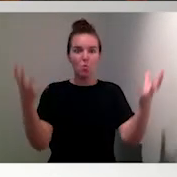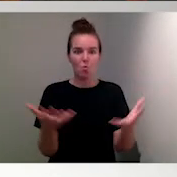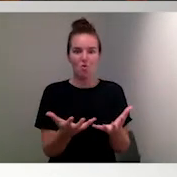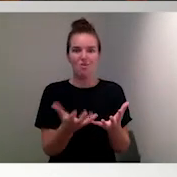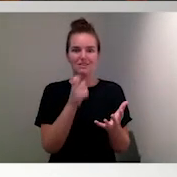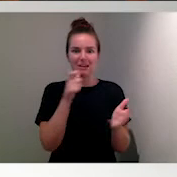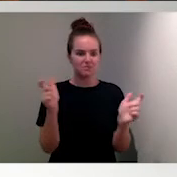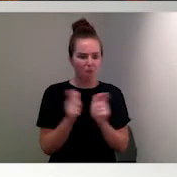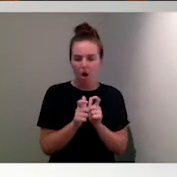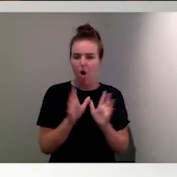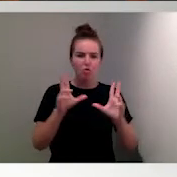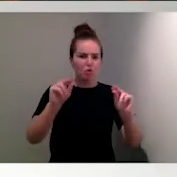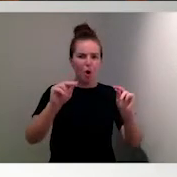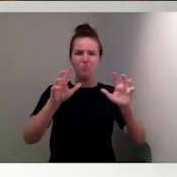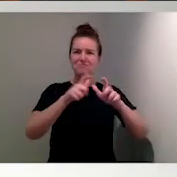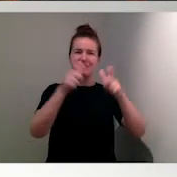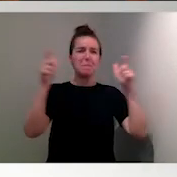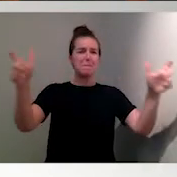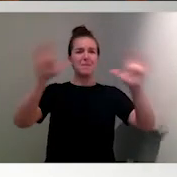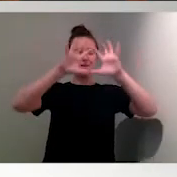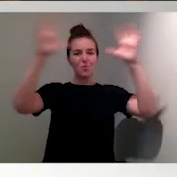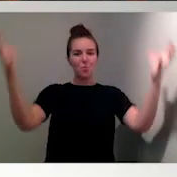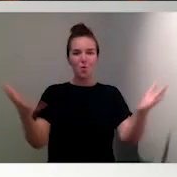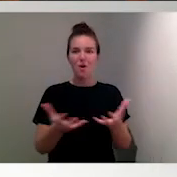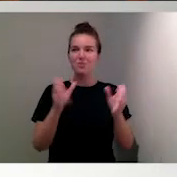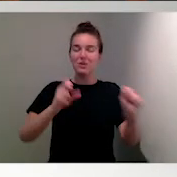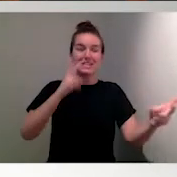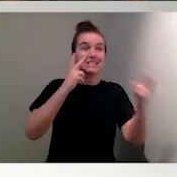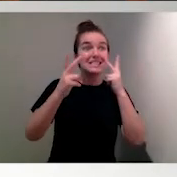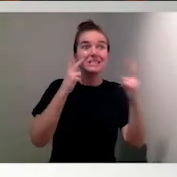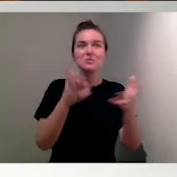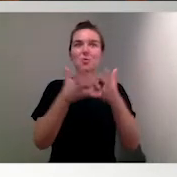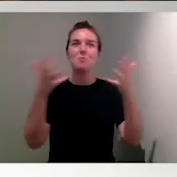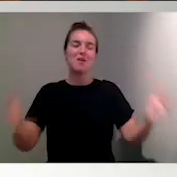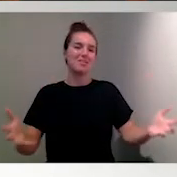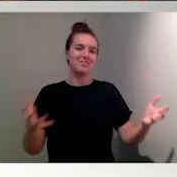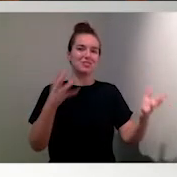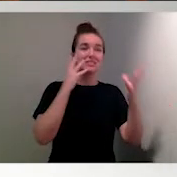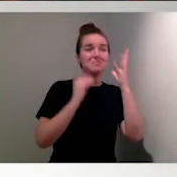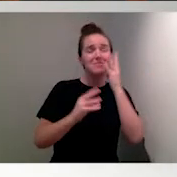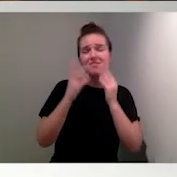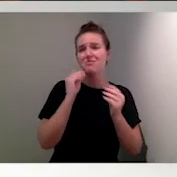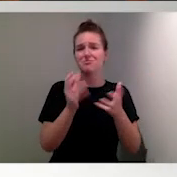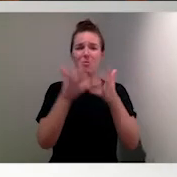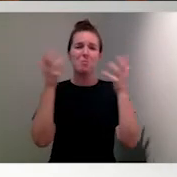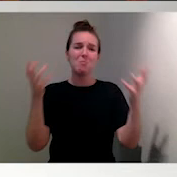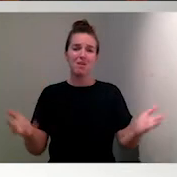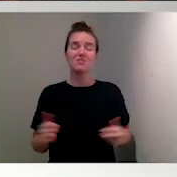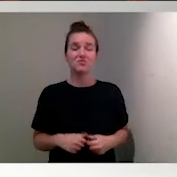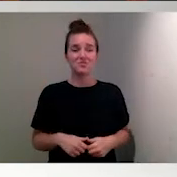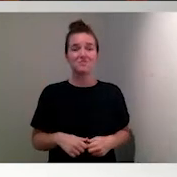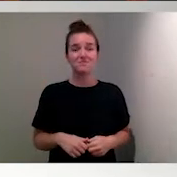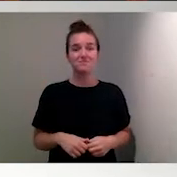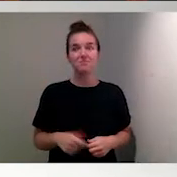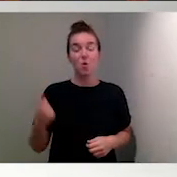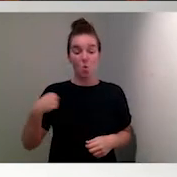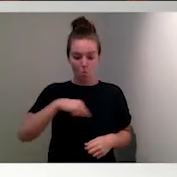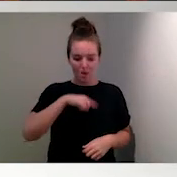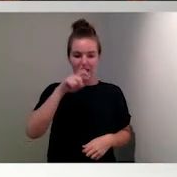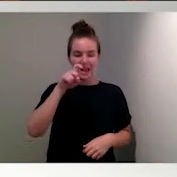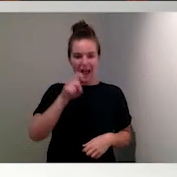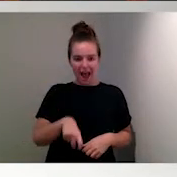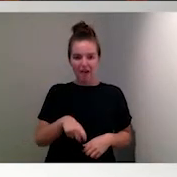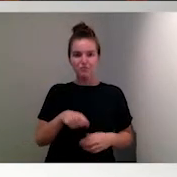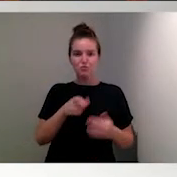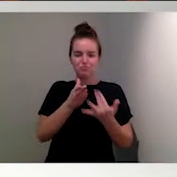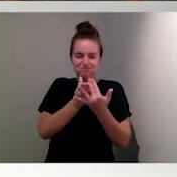so much to see and so much to experience. But we've got to make the way. We've got to be willing to go. We have to be